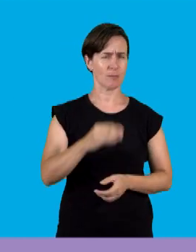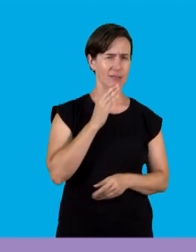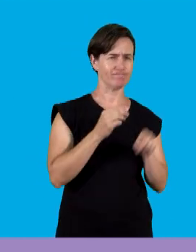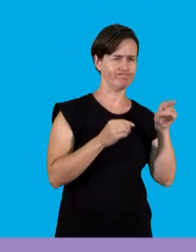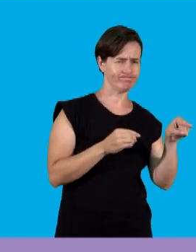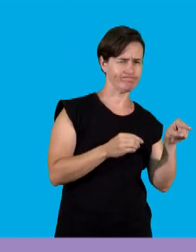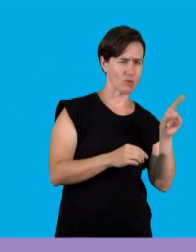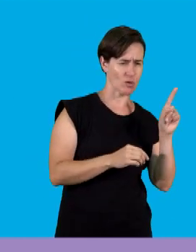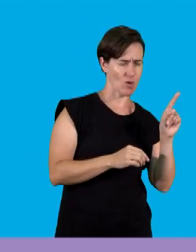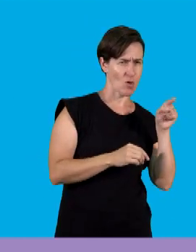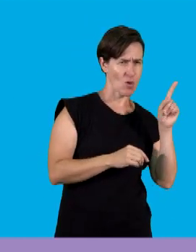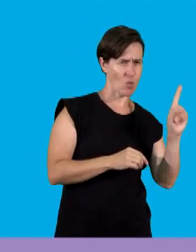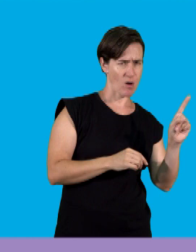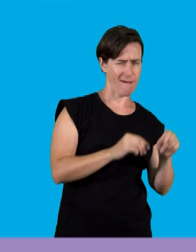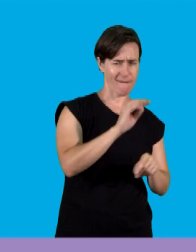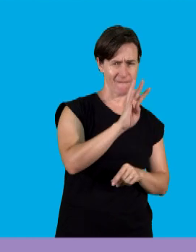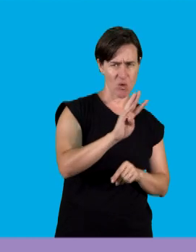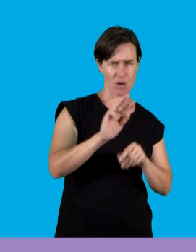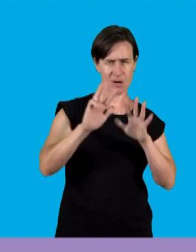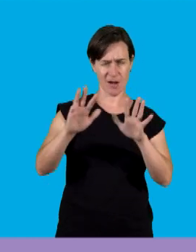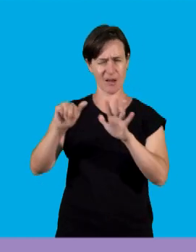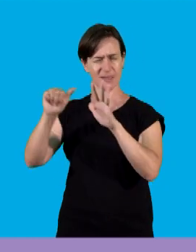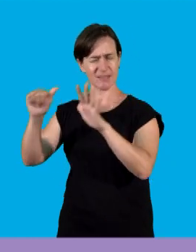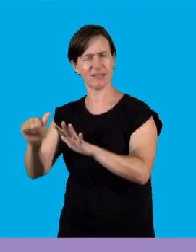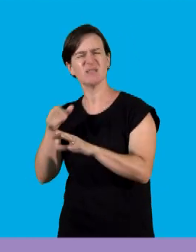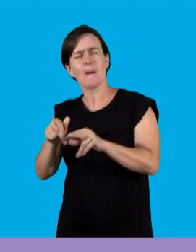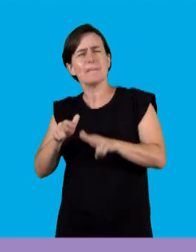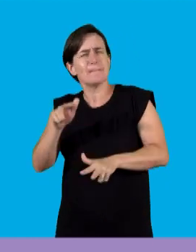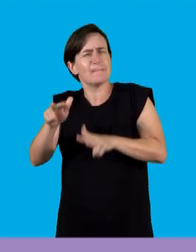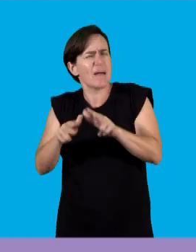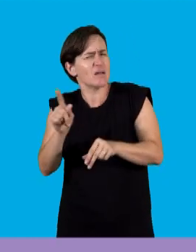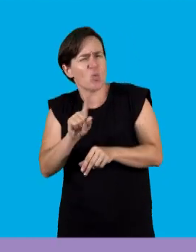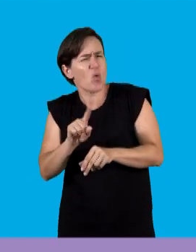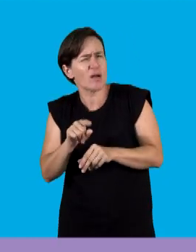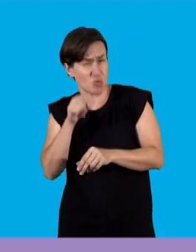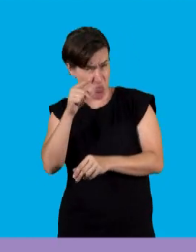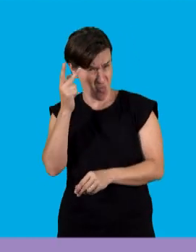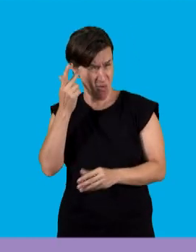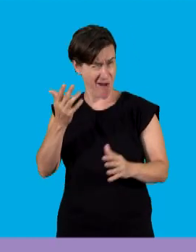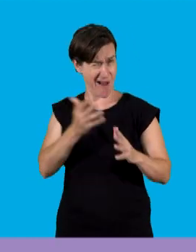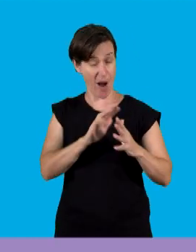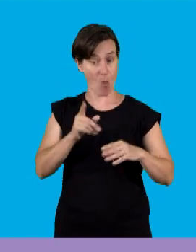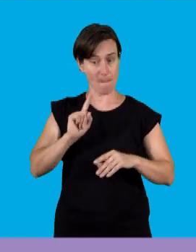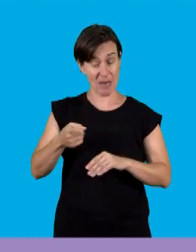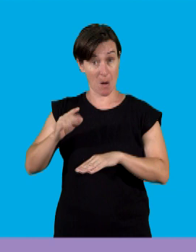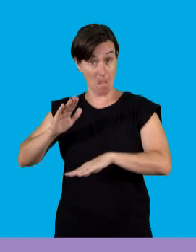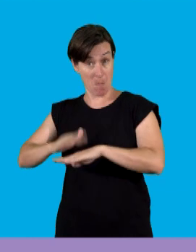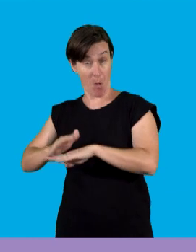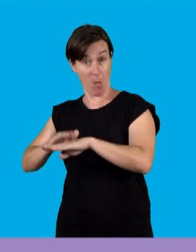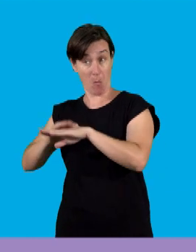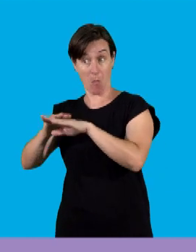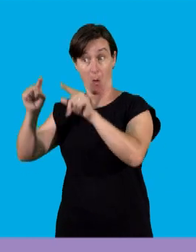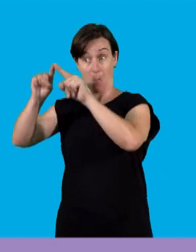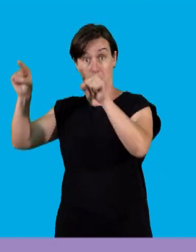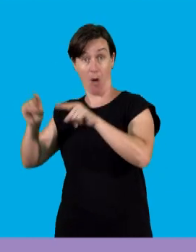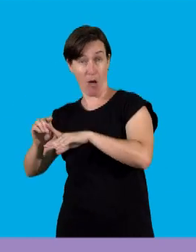4, 9, and 16, have you seen how this pattern is moving? Do you know how many blocks are going to be